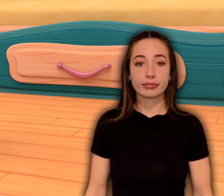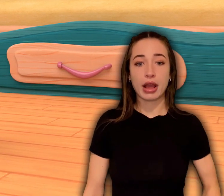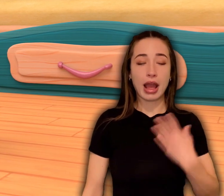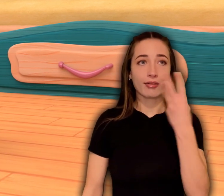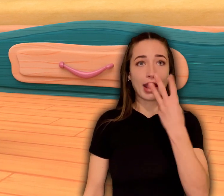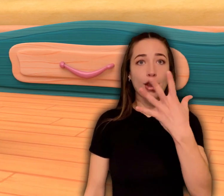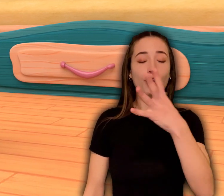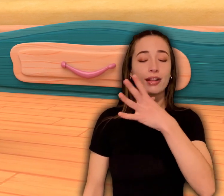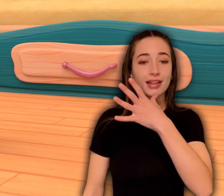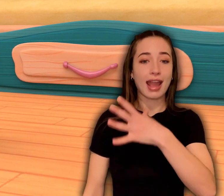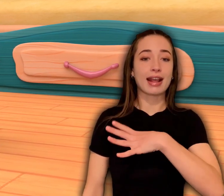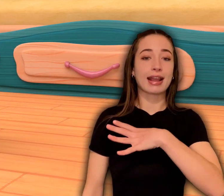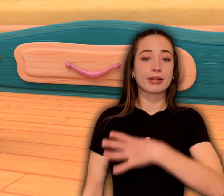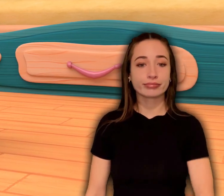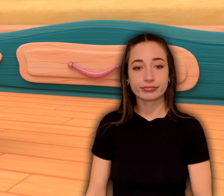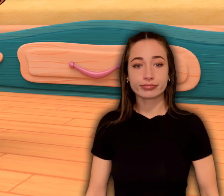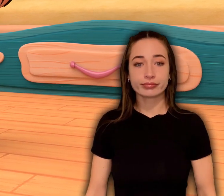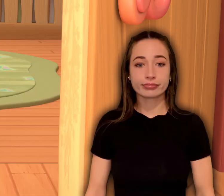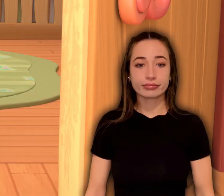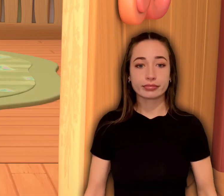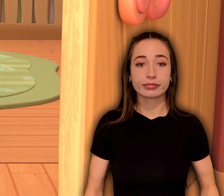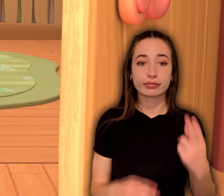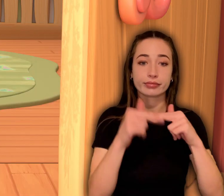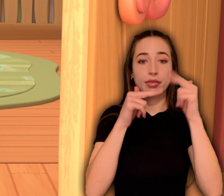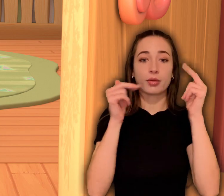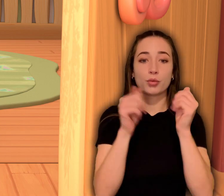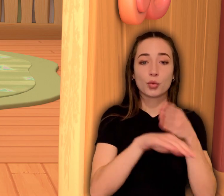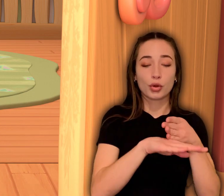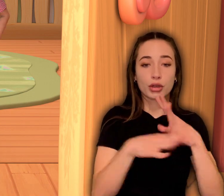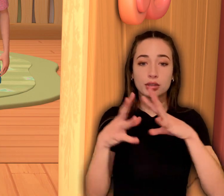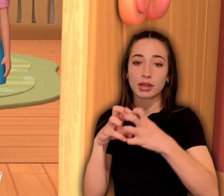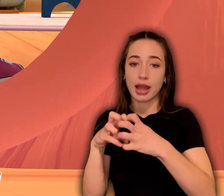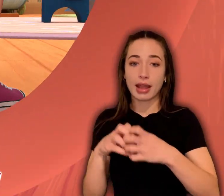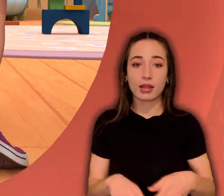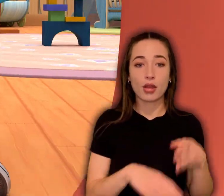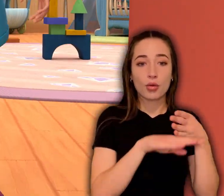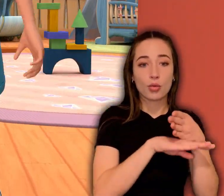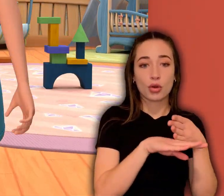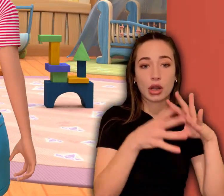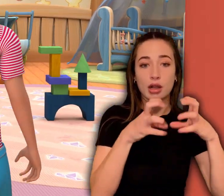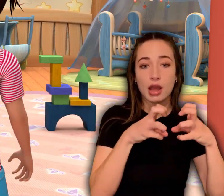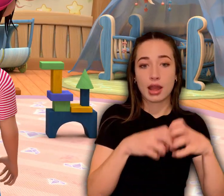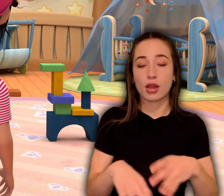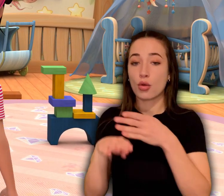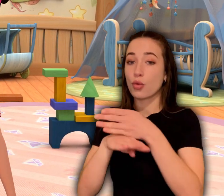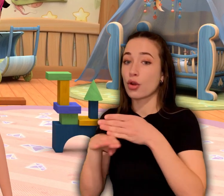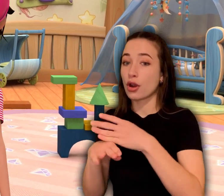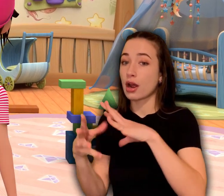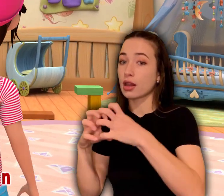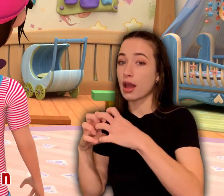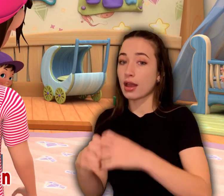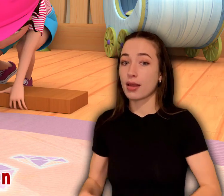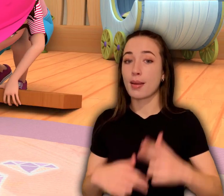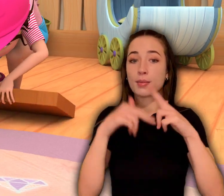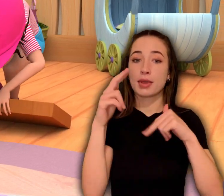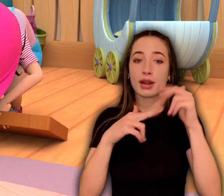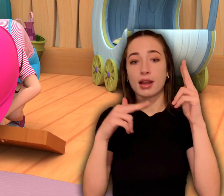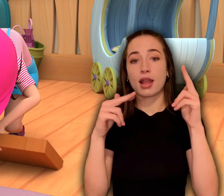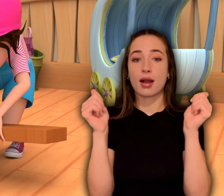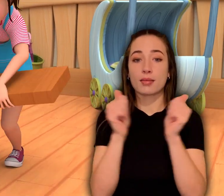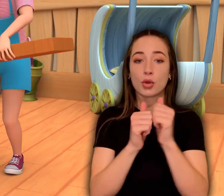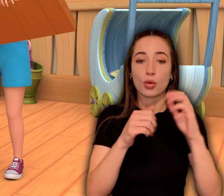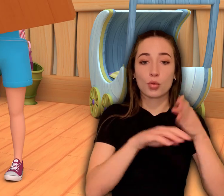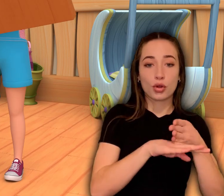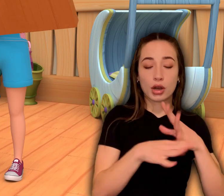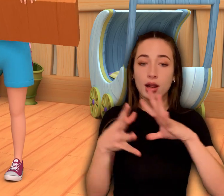down my fair lady build it up with wood and Clay wooden clay wooden clay